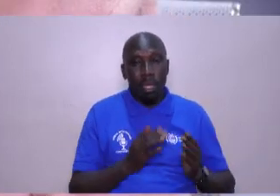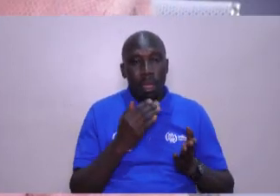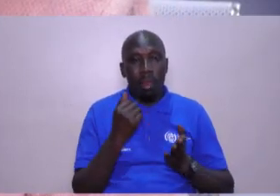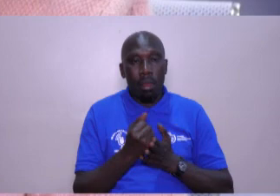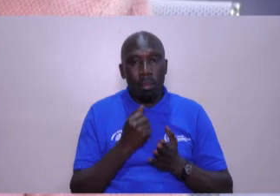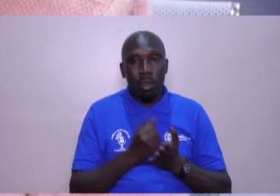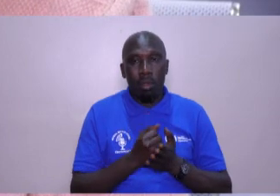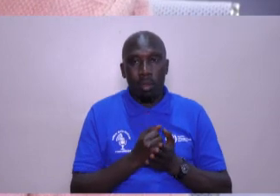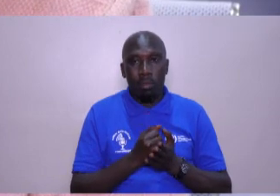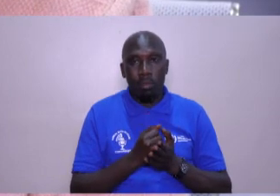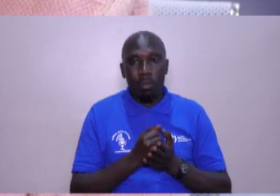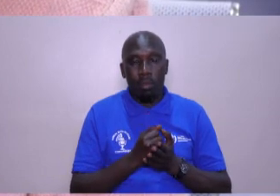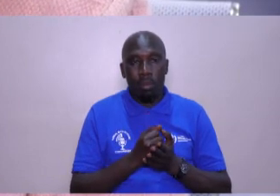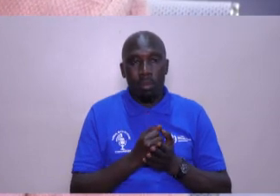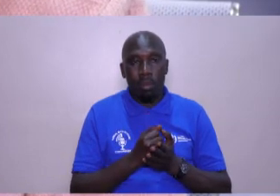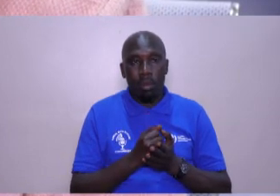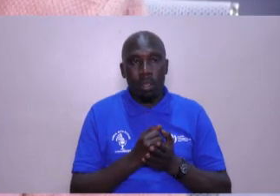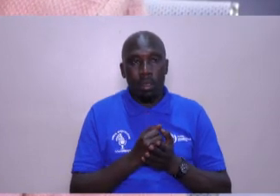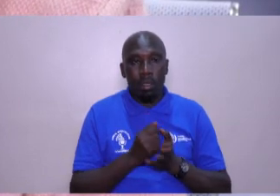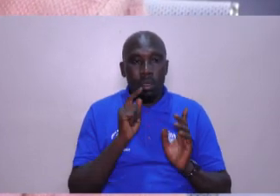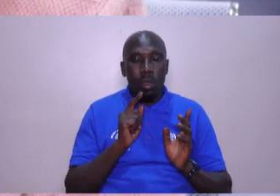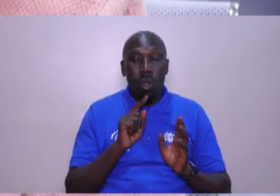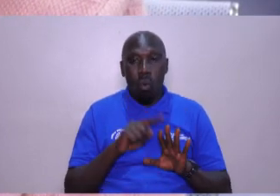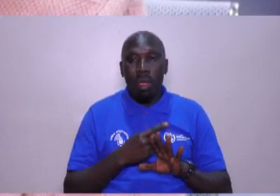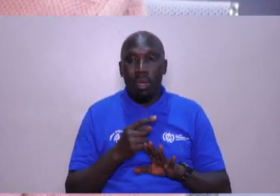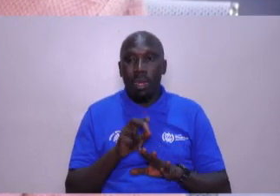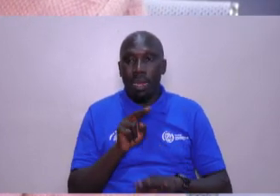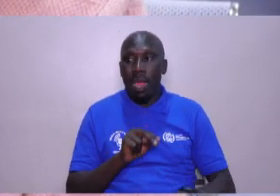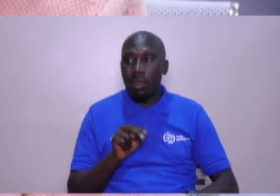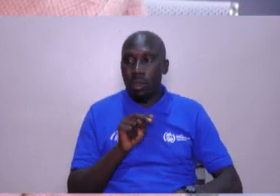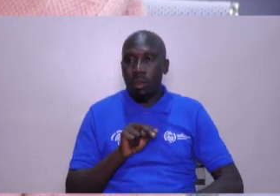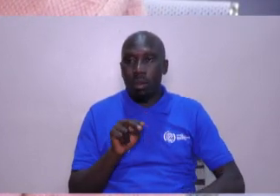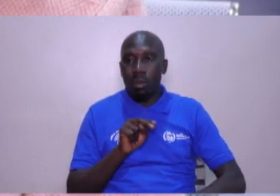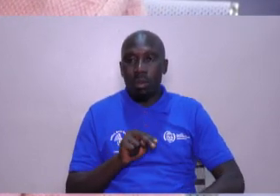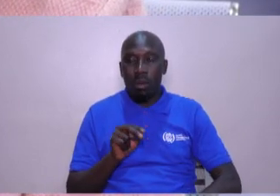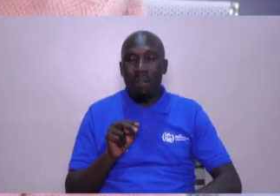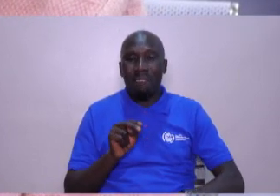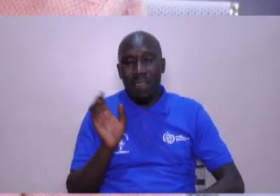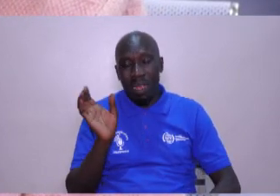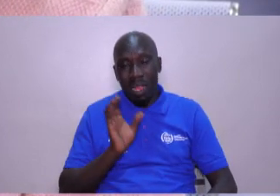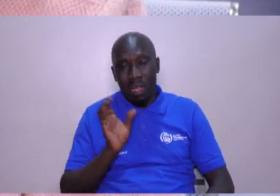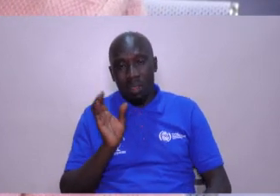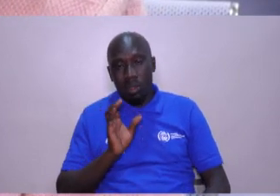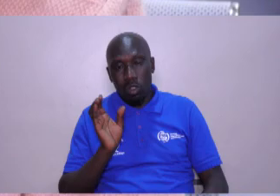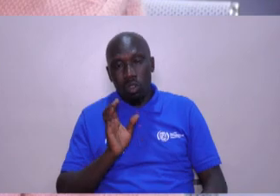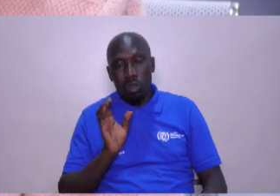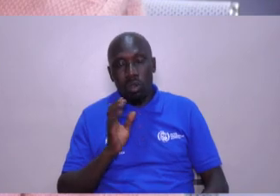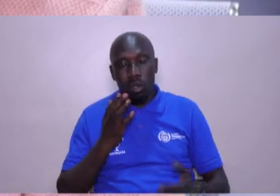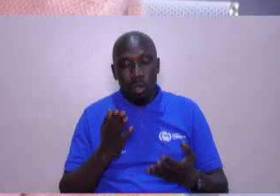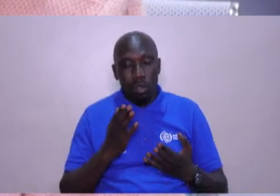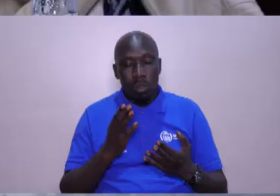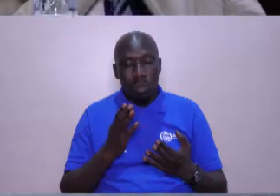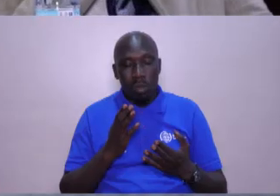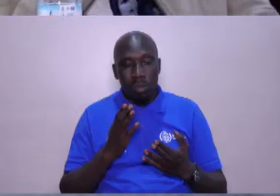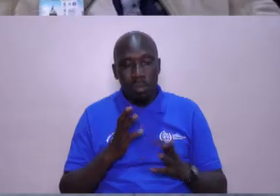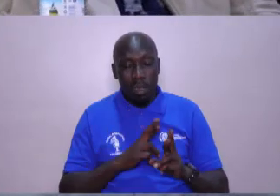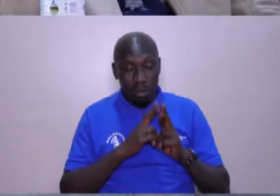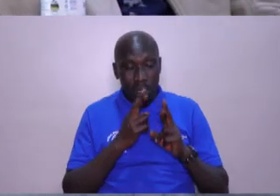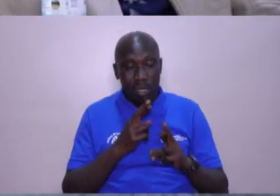Because when National Council was inspecting the different elements of the different